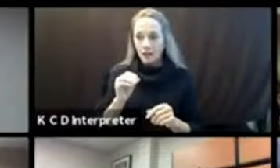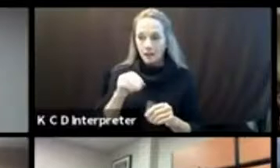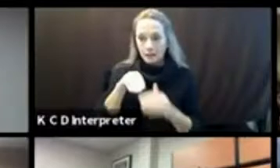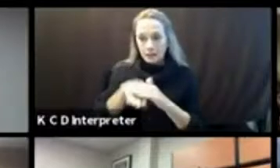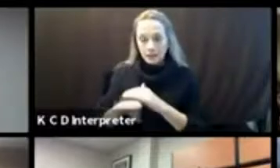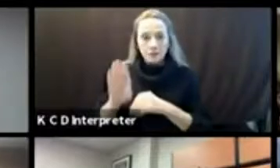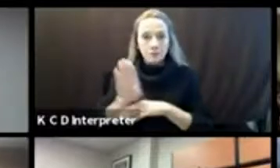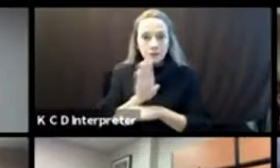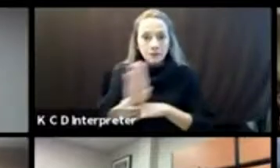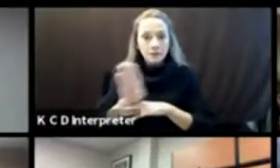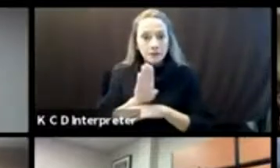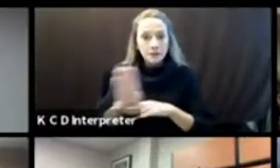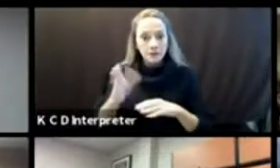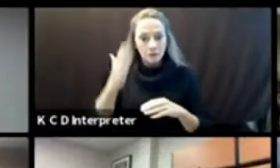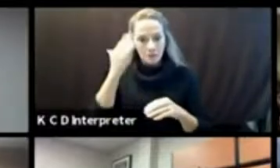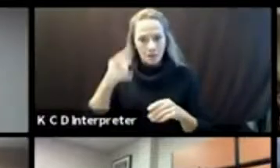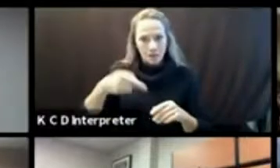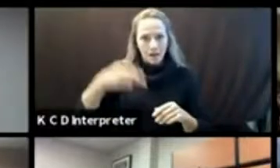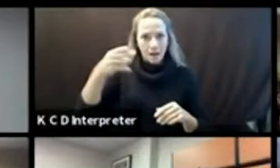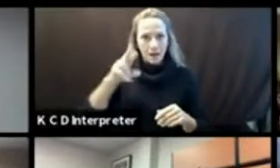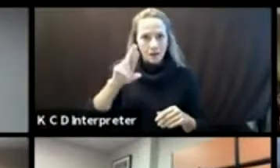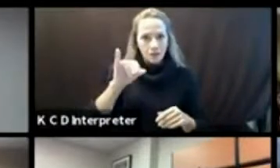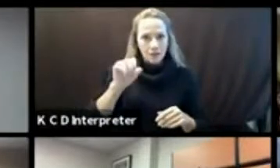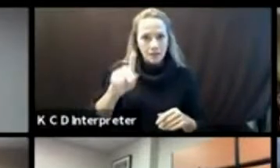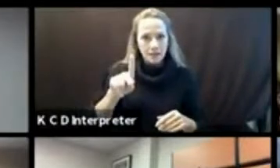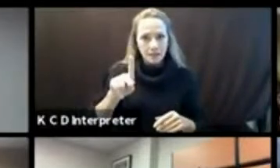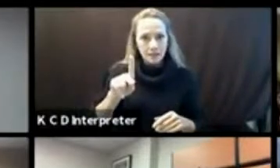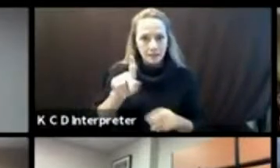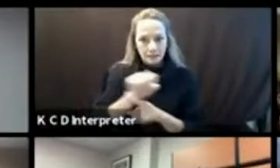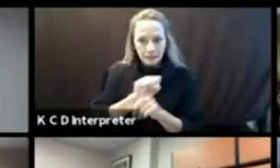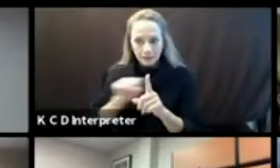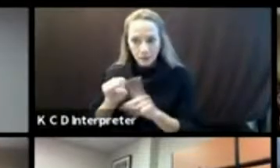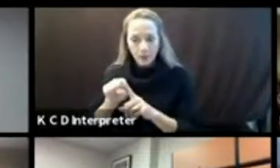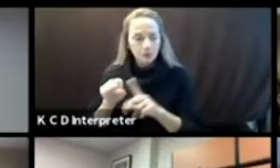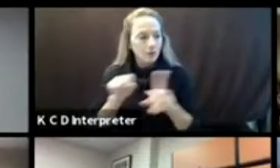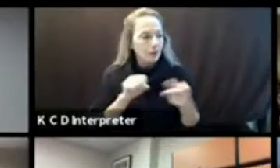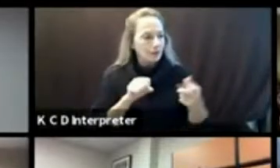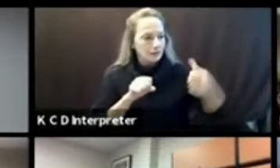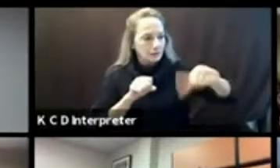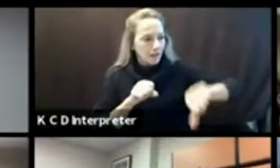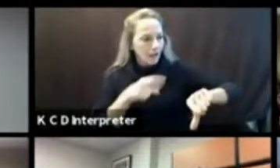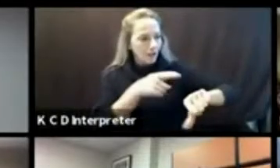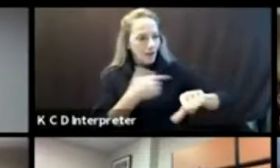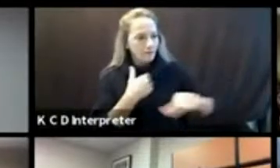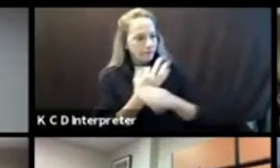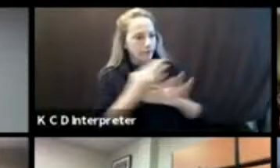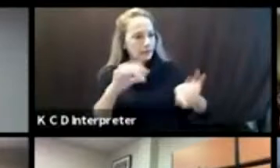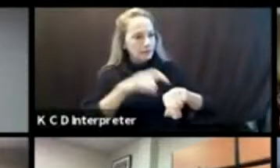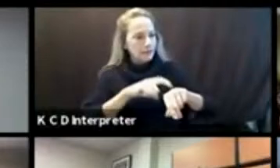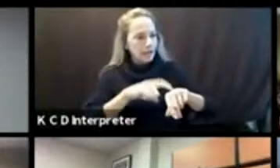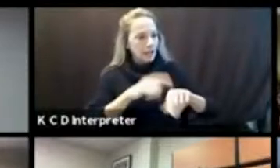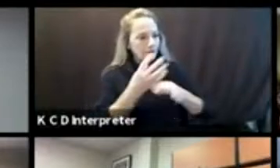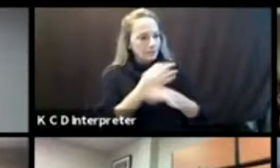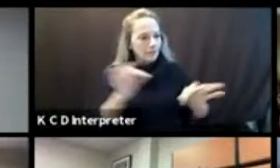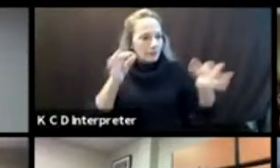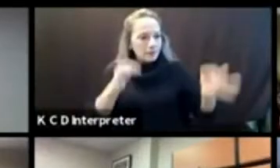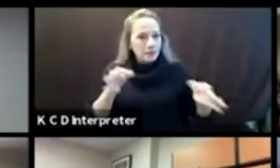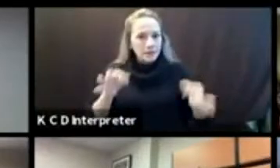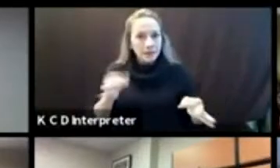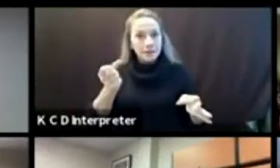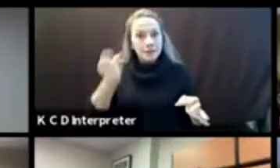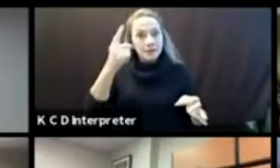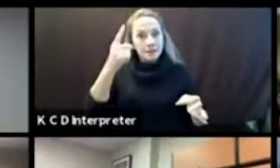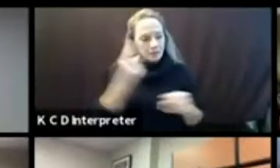enforced curfews have put people into high-risk settings and have denied others their freedoms. Please take a moment to think of how these curfews have denied